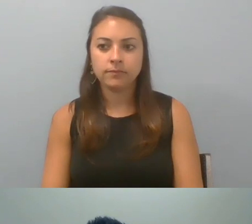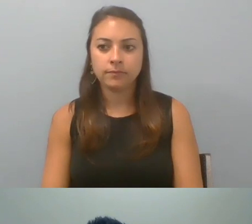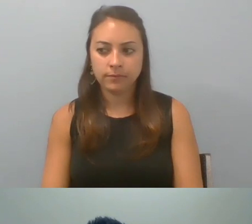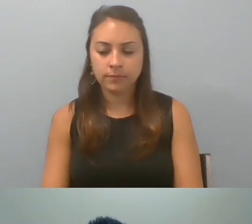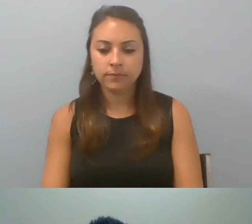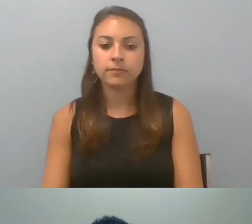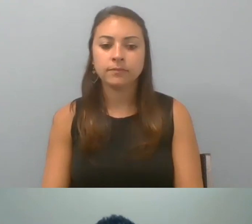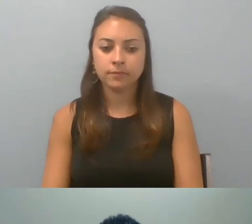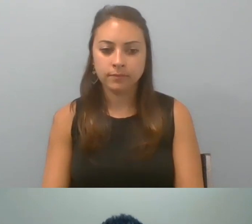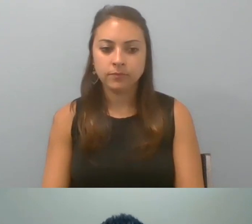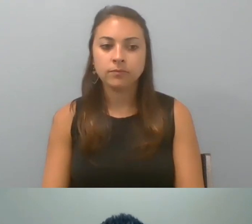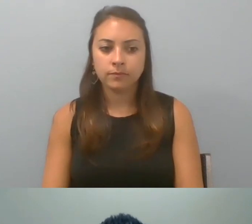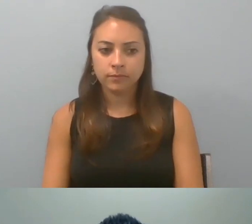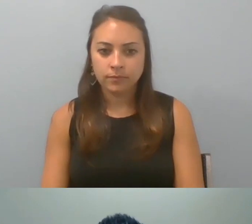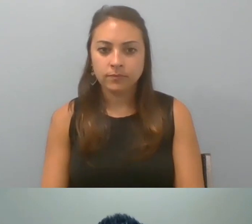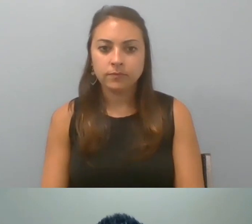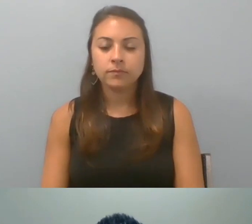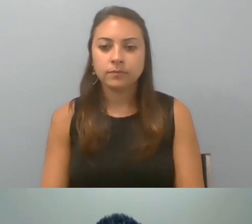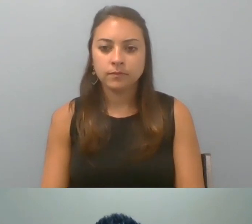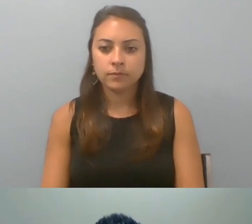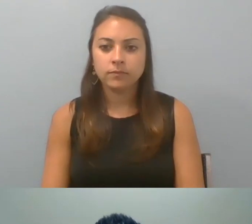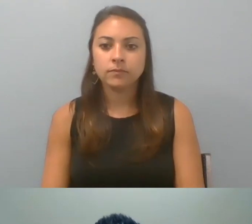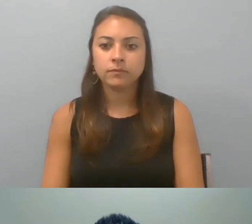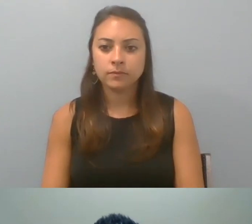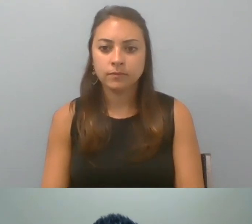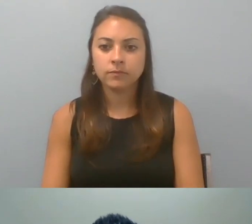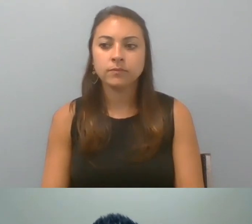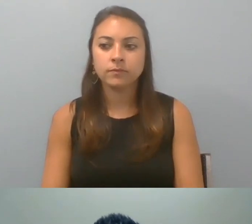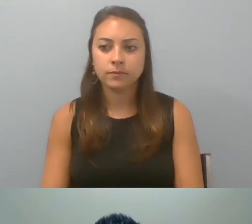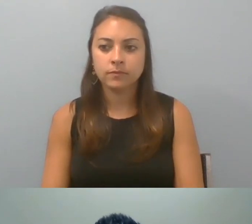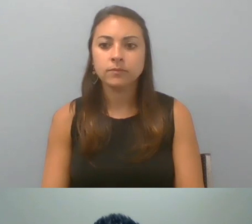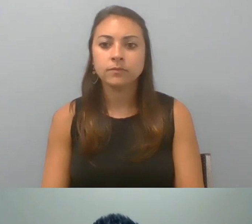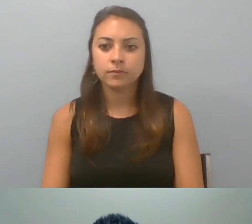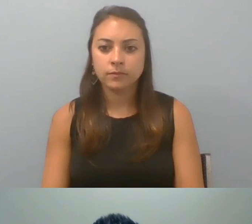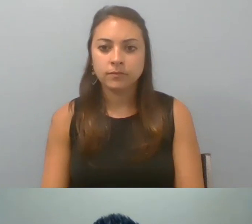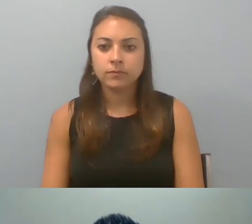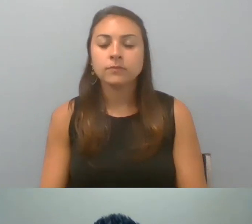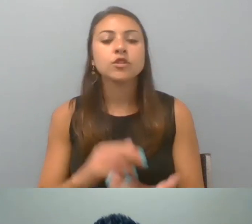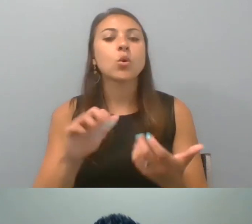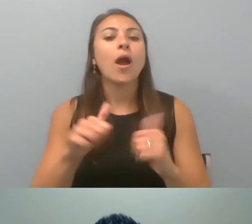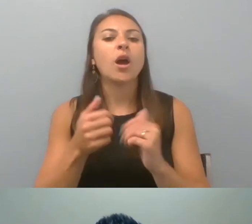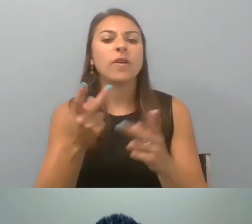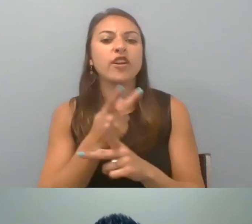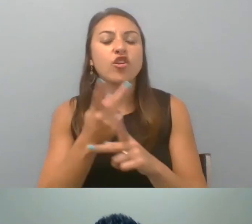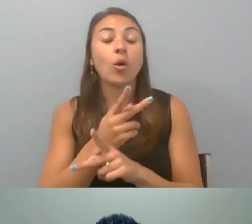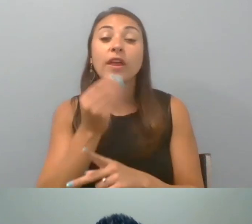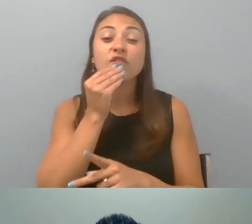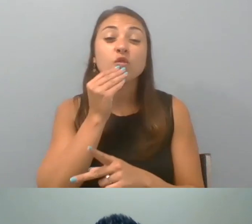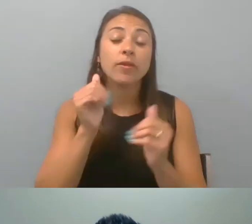how do we handle different foods that have allergens in them, such as peanuts or tree